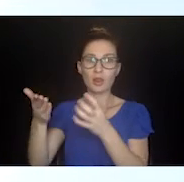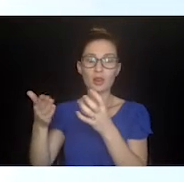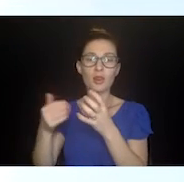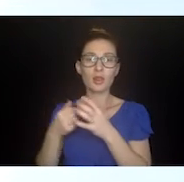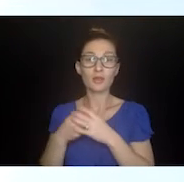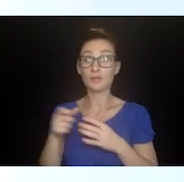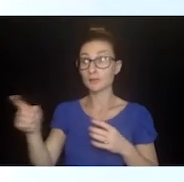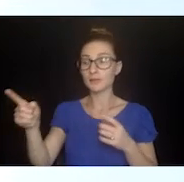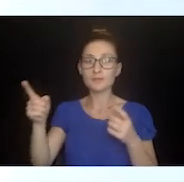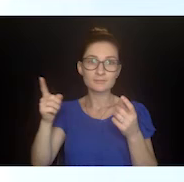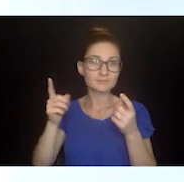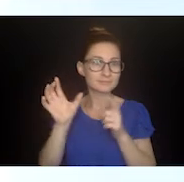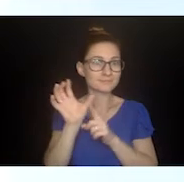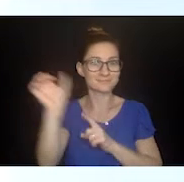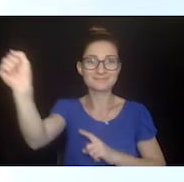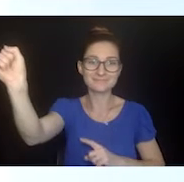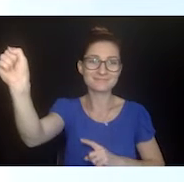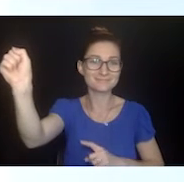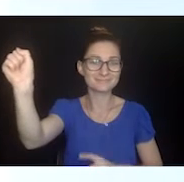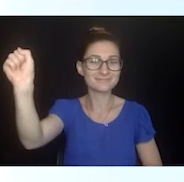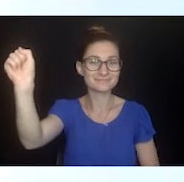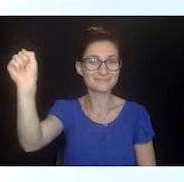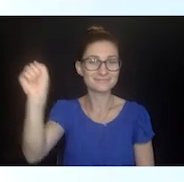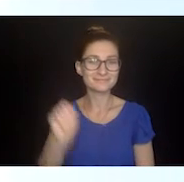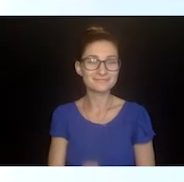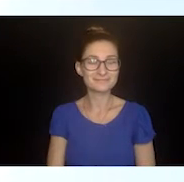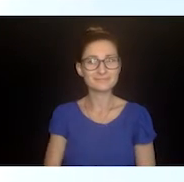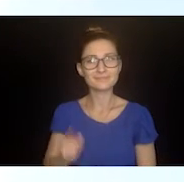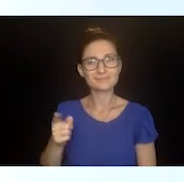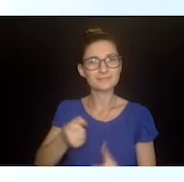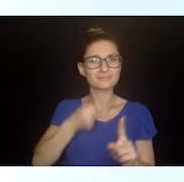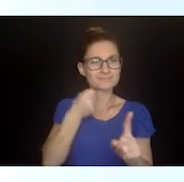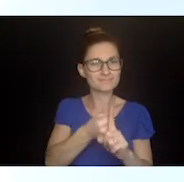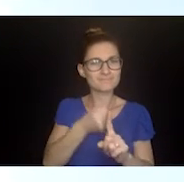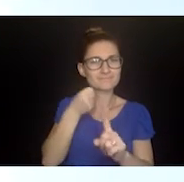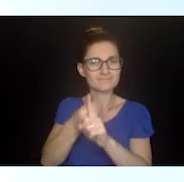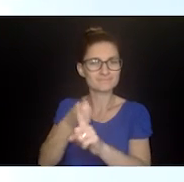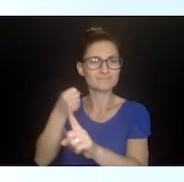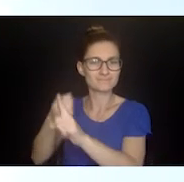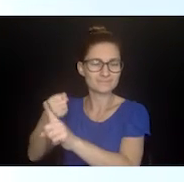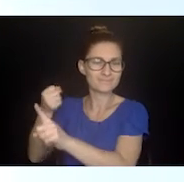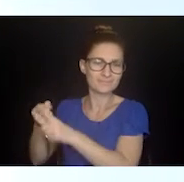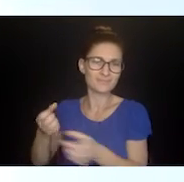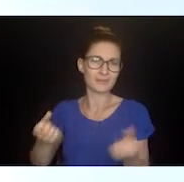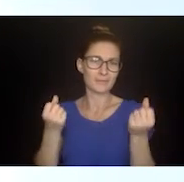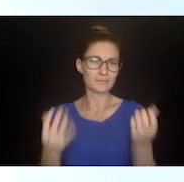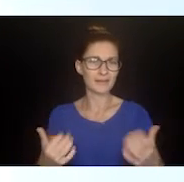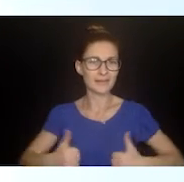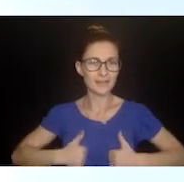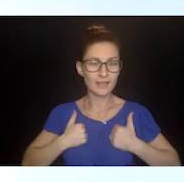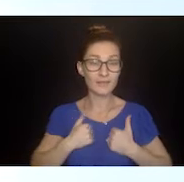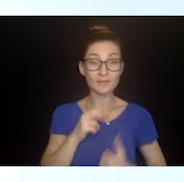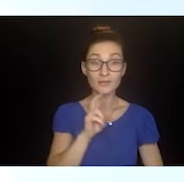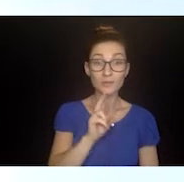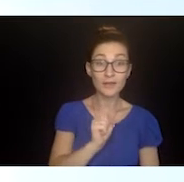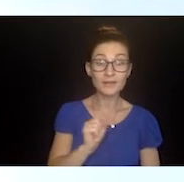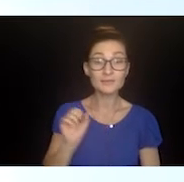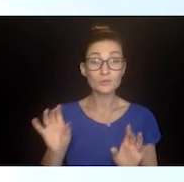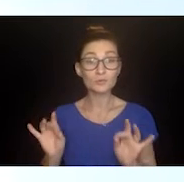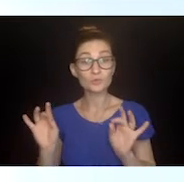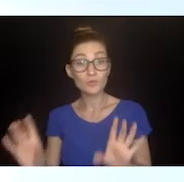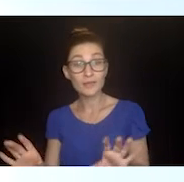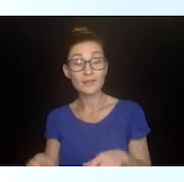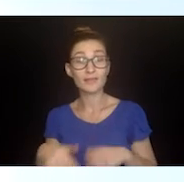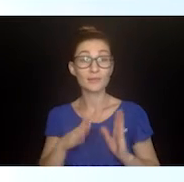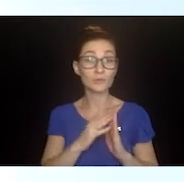it as a global citizen. He is having an impact on these people's lives in the US and